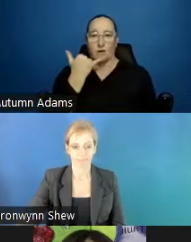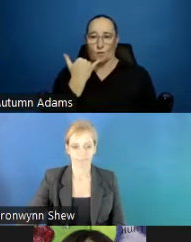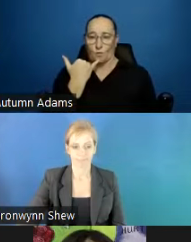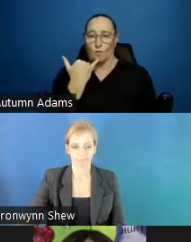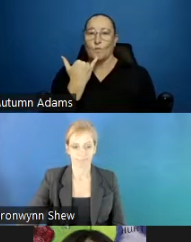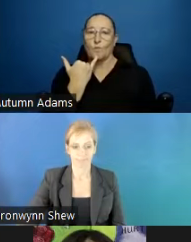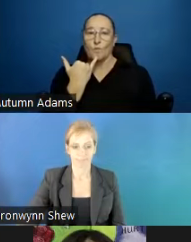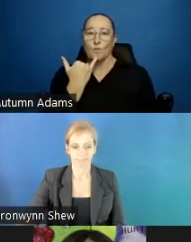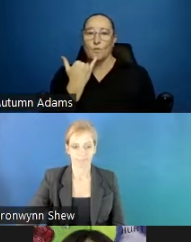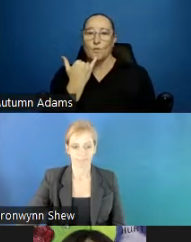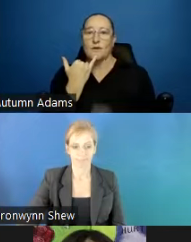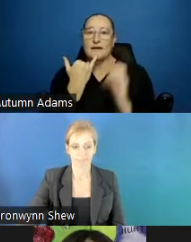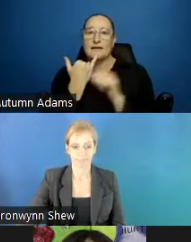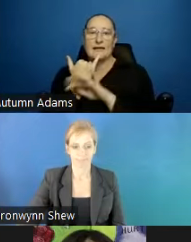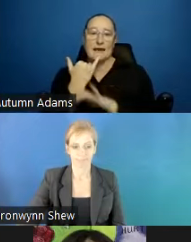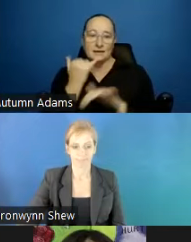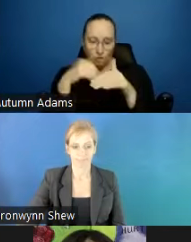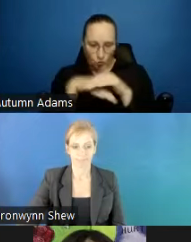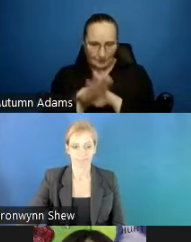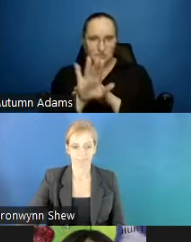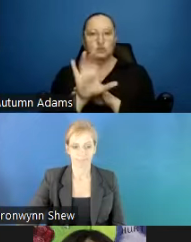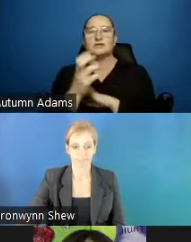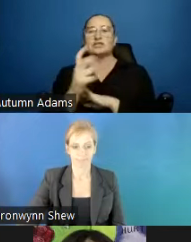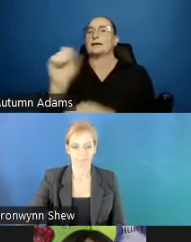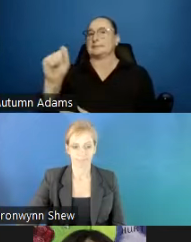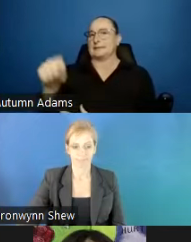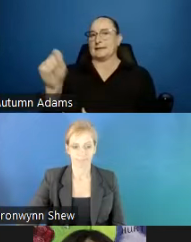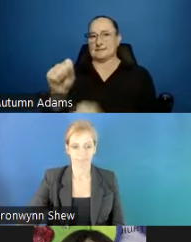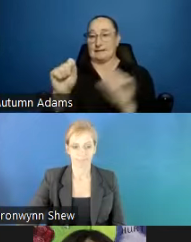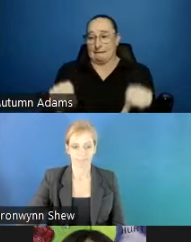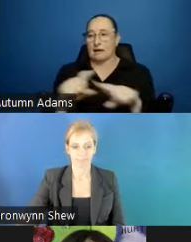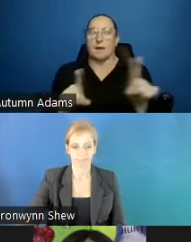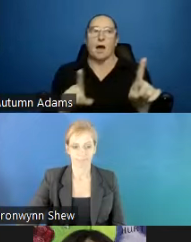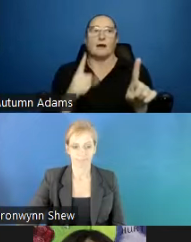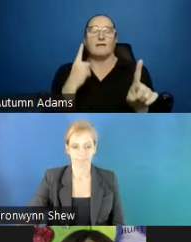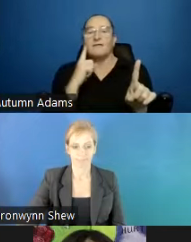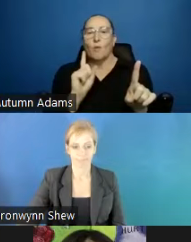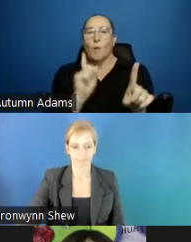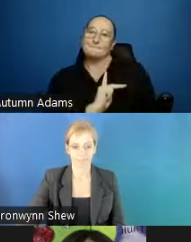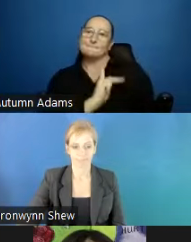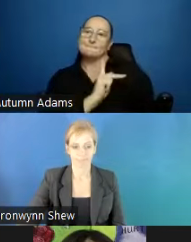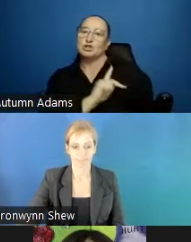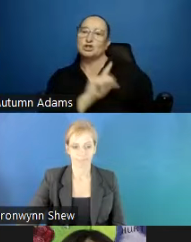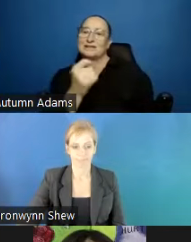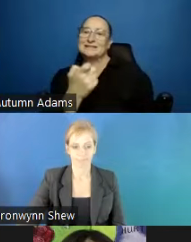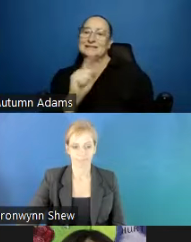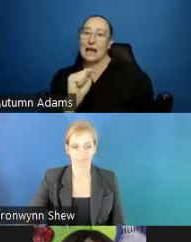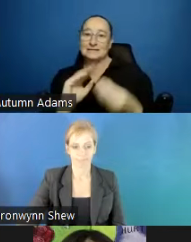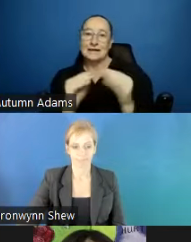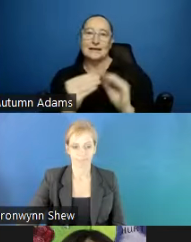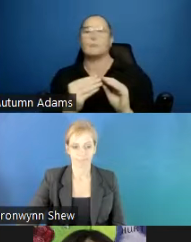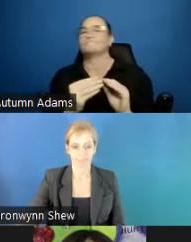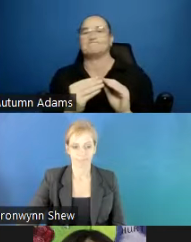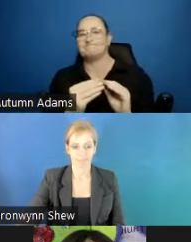is able to go into the chat, then yes, they can. But for their personal texting number, no, they don't do it that